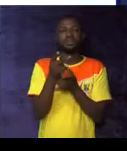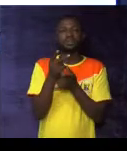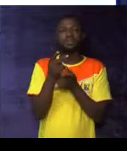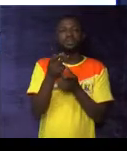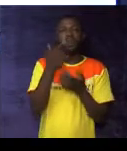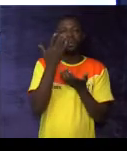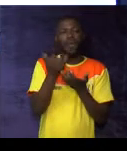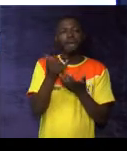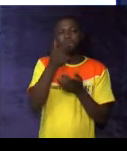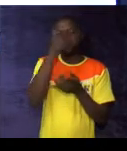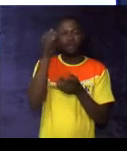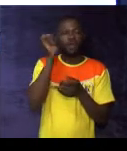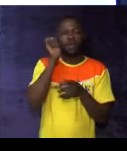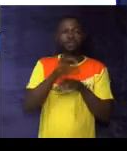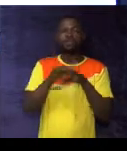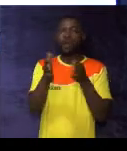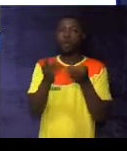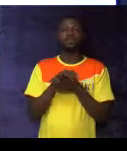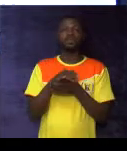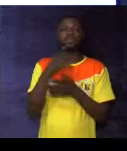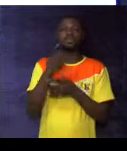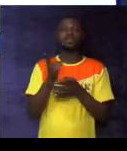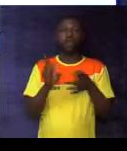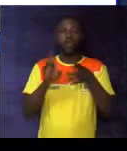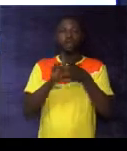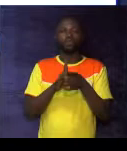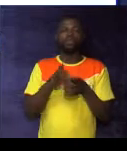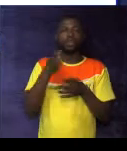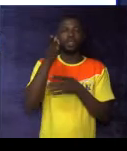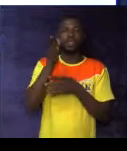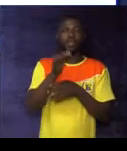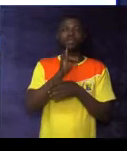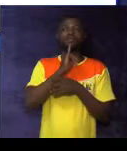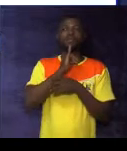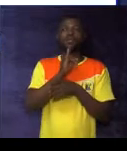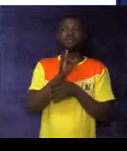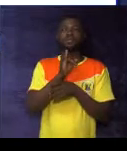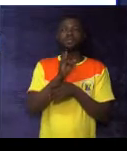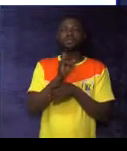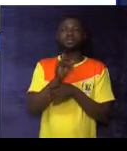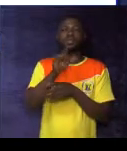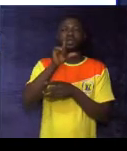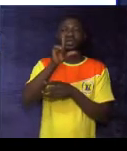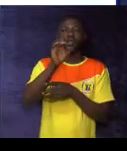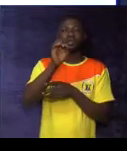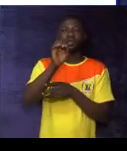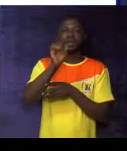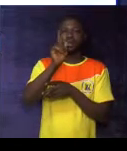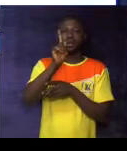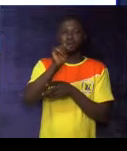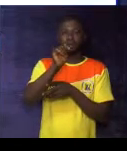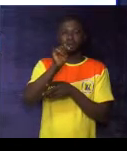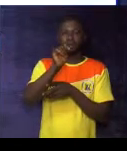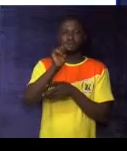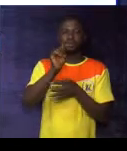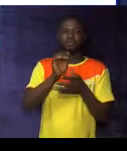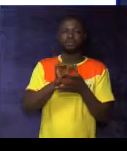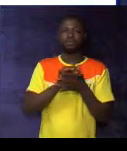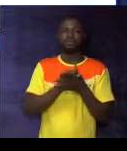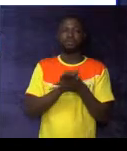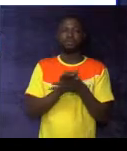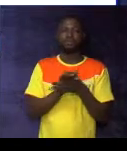run away? Because he didn't want to be seen. So the conjunction of cause or reason there is lest.